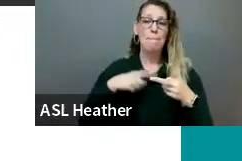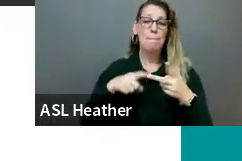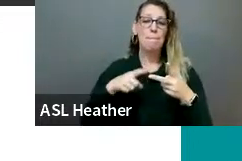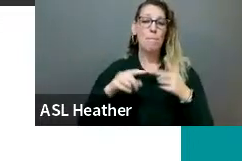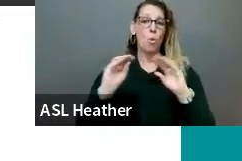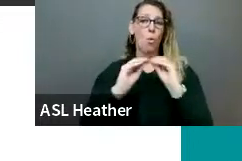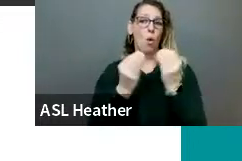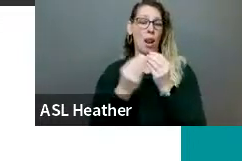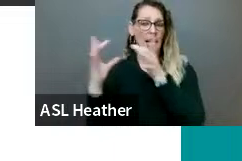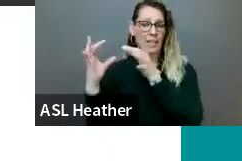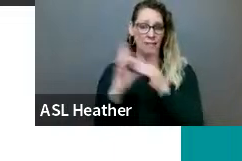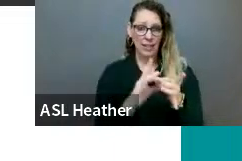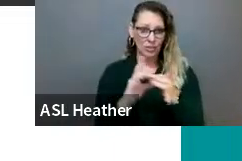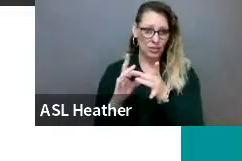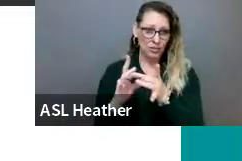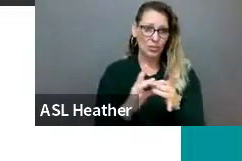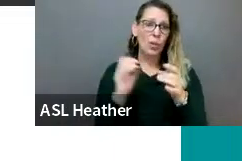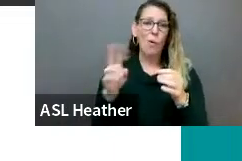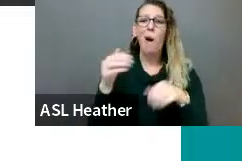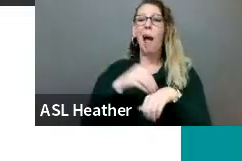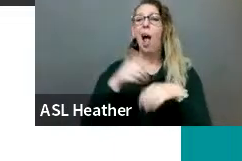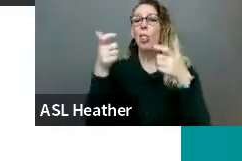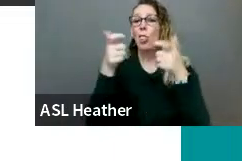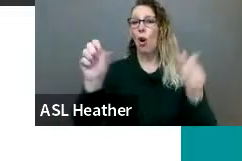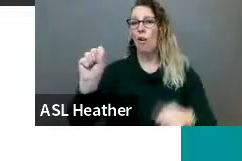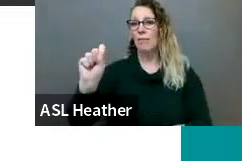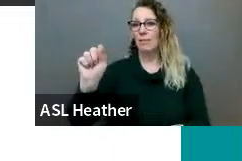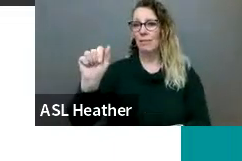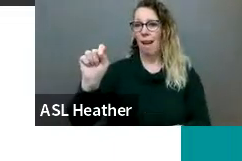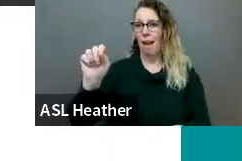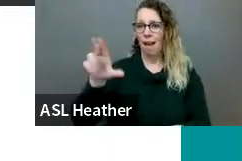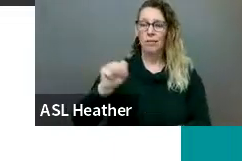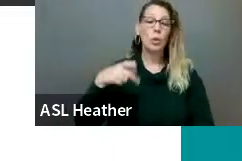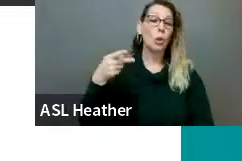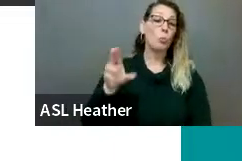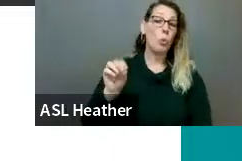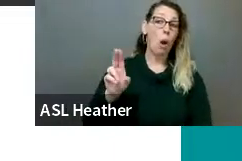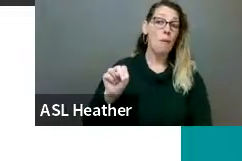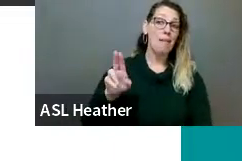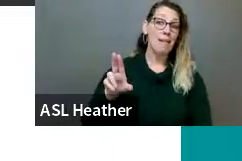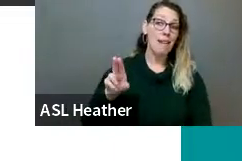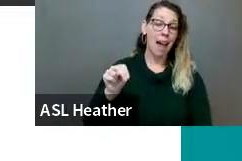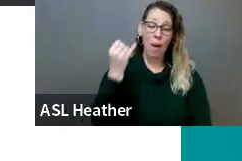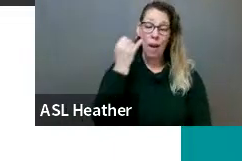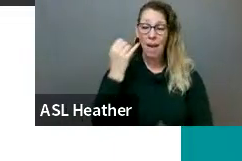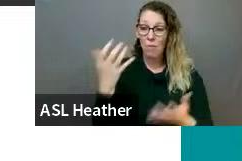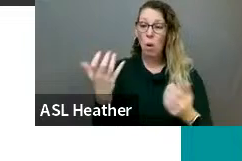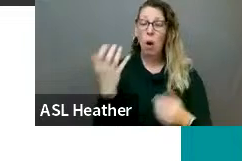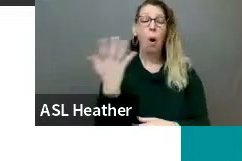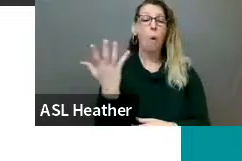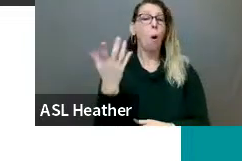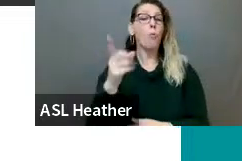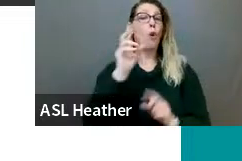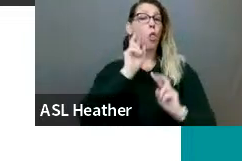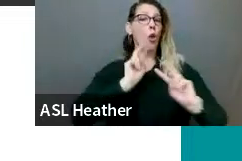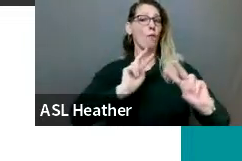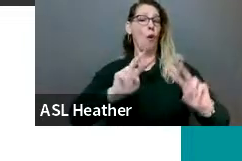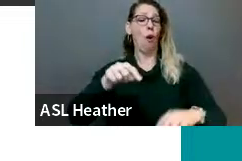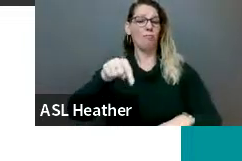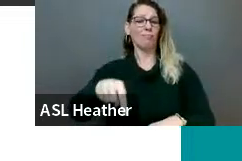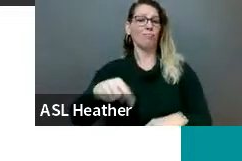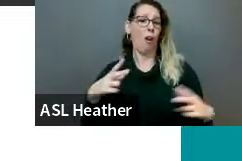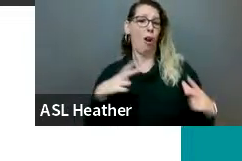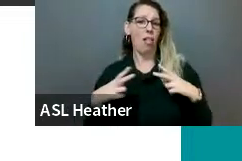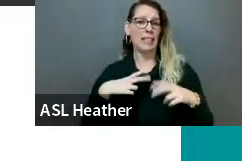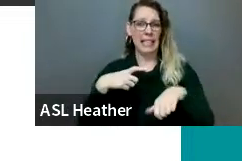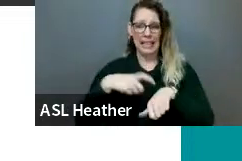organizational affiliation or at-large status, your pronouns if you choose, and just something you're looking forward to over this holiday season.